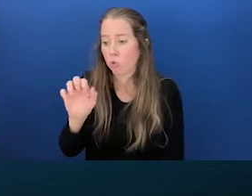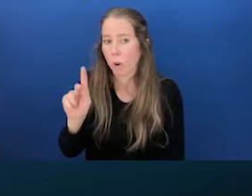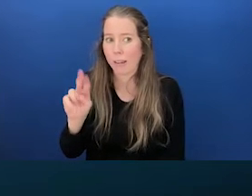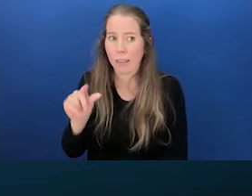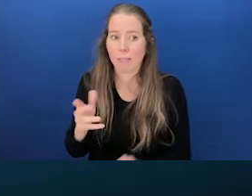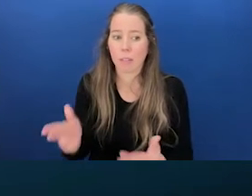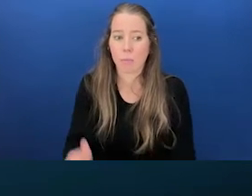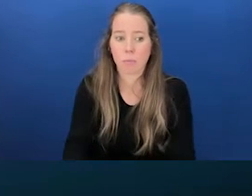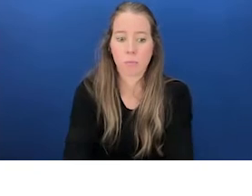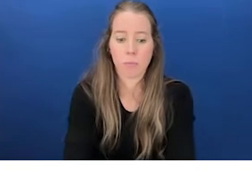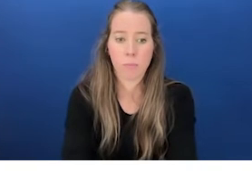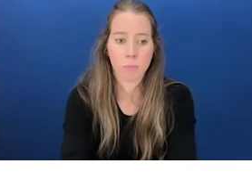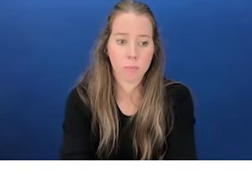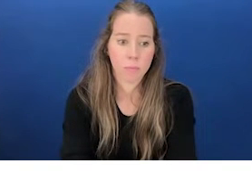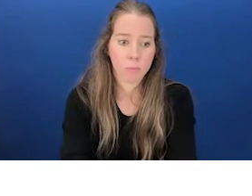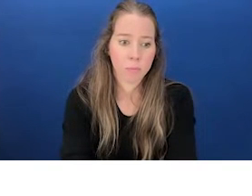student.